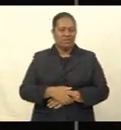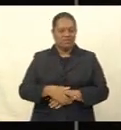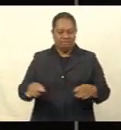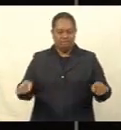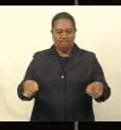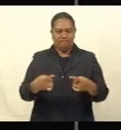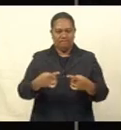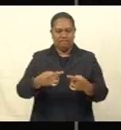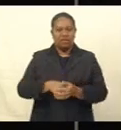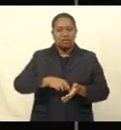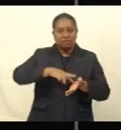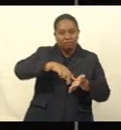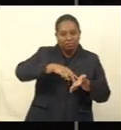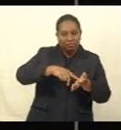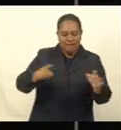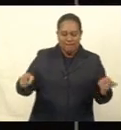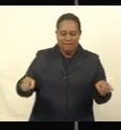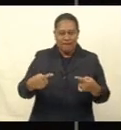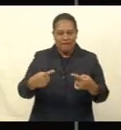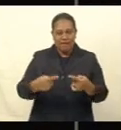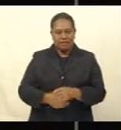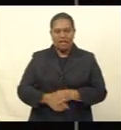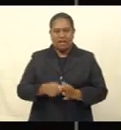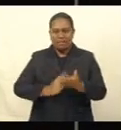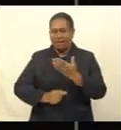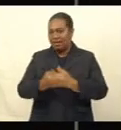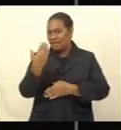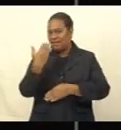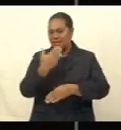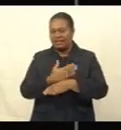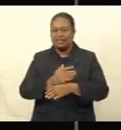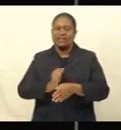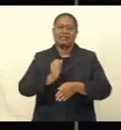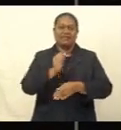Rugby AU final was dashed last night. The Brumbies